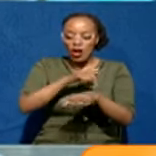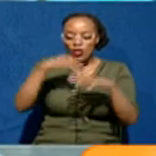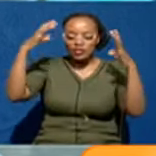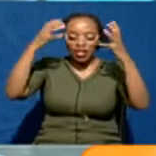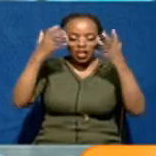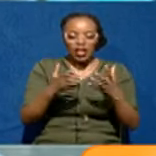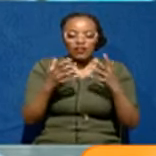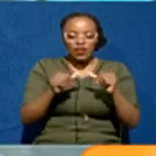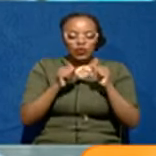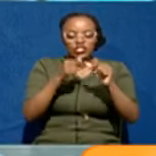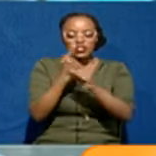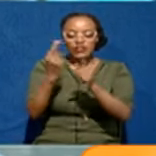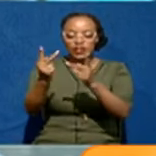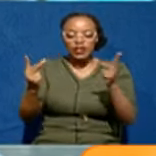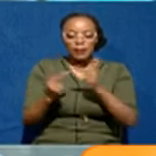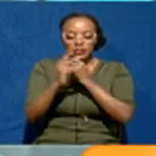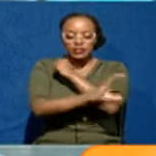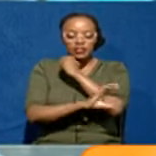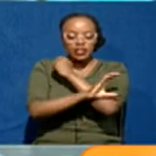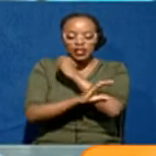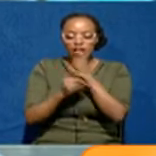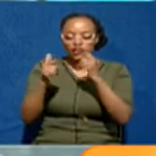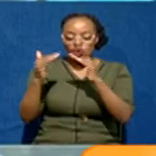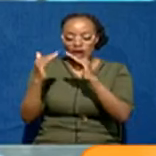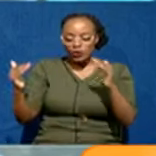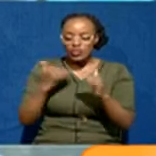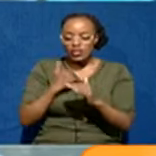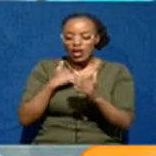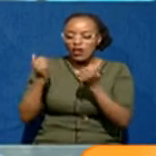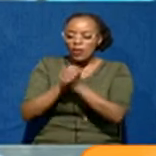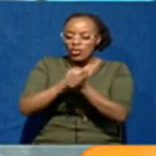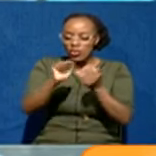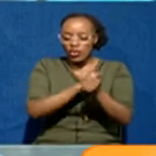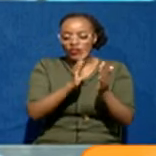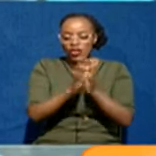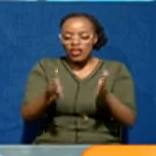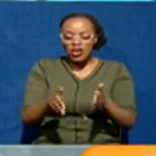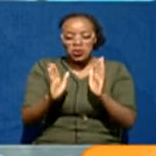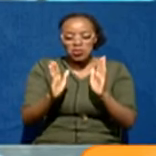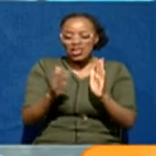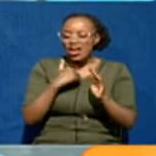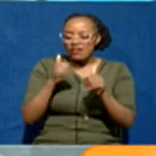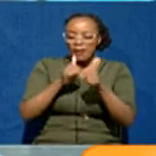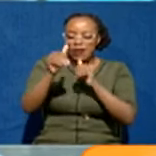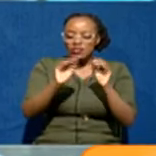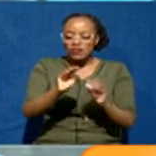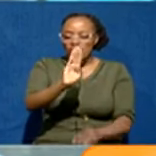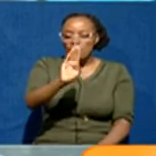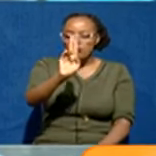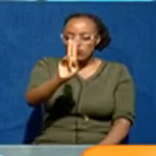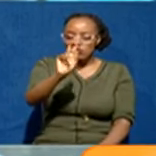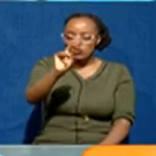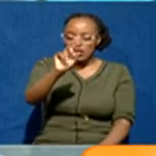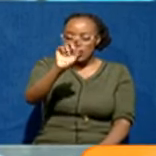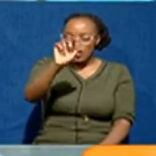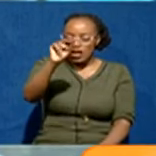rains pound various parts of the country. Several houses were marooned and roads rendered impassable in Budalangi, Karachuonyo and